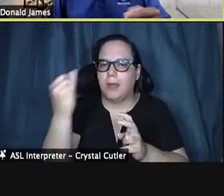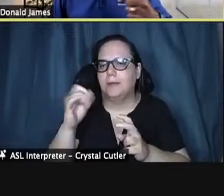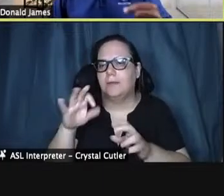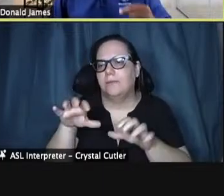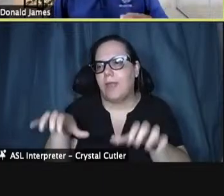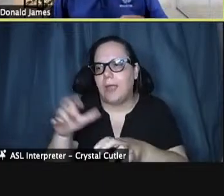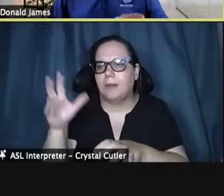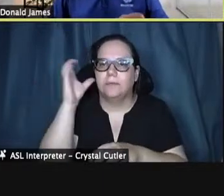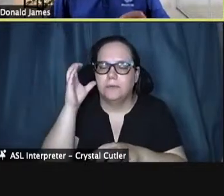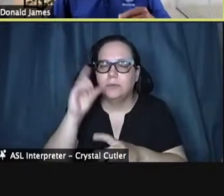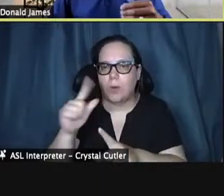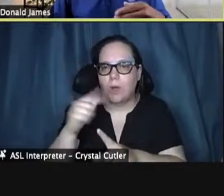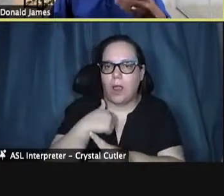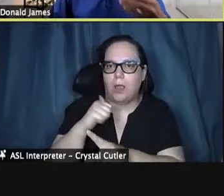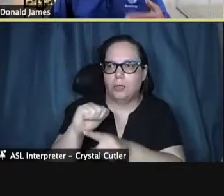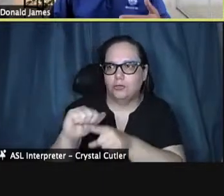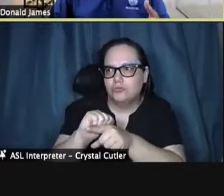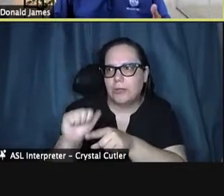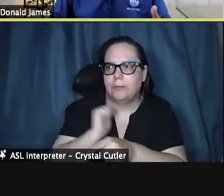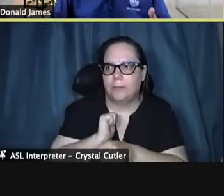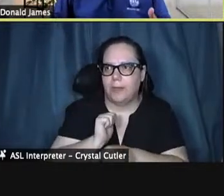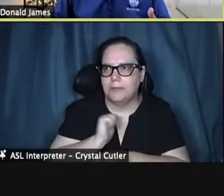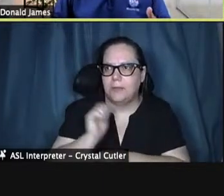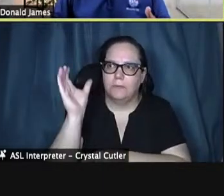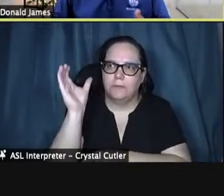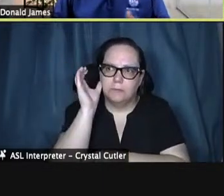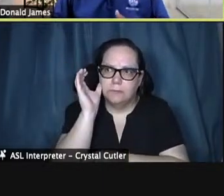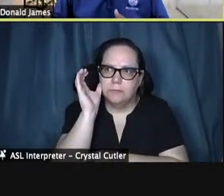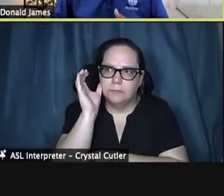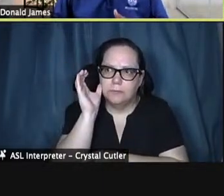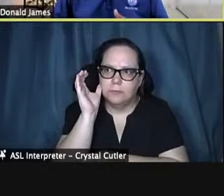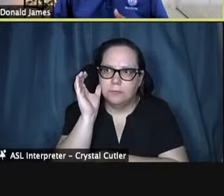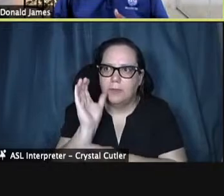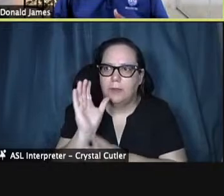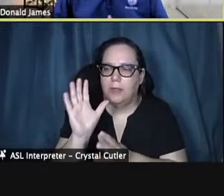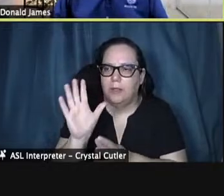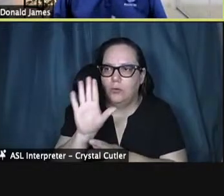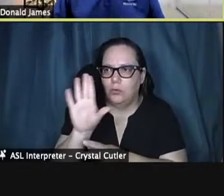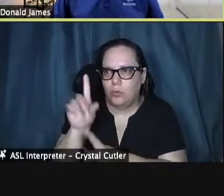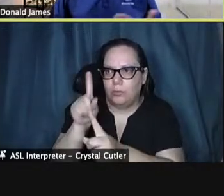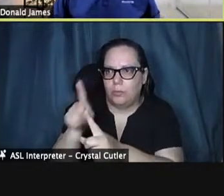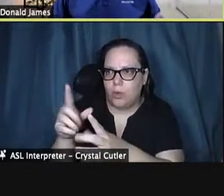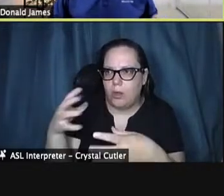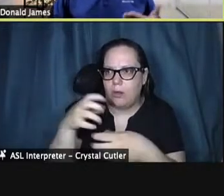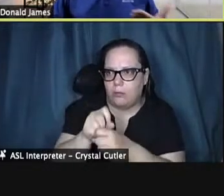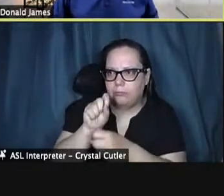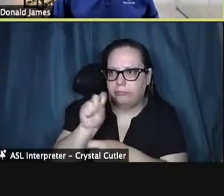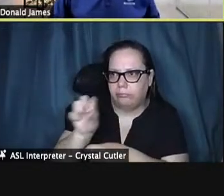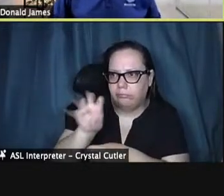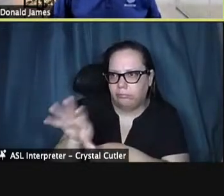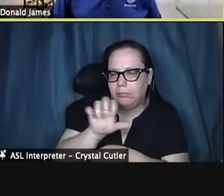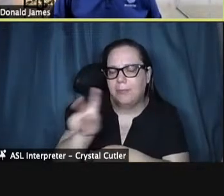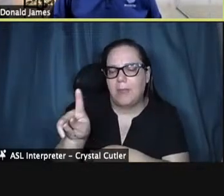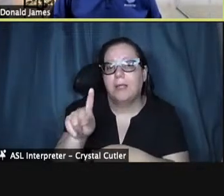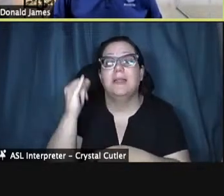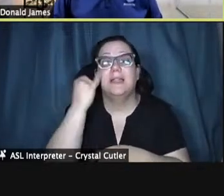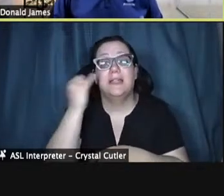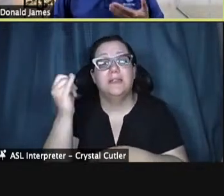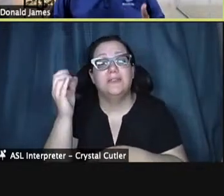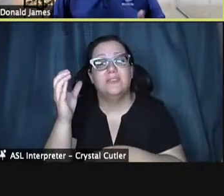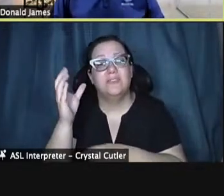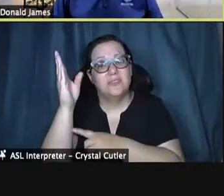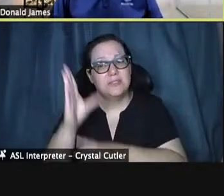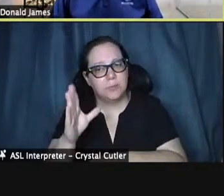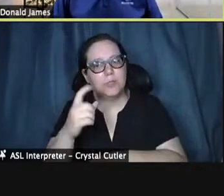train yourself to hear someone and then paraphrase back to them their point. If the speaker says, I feel heard,